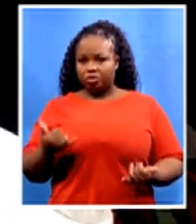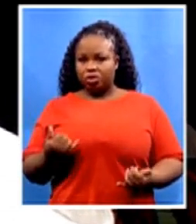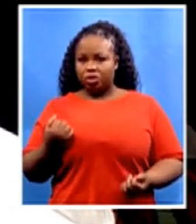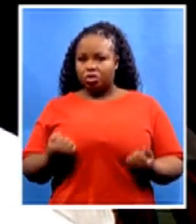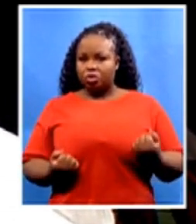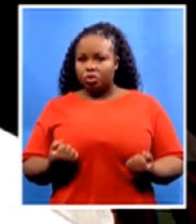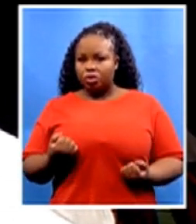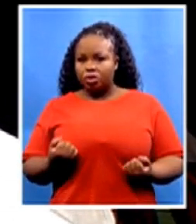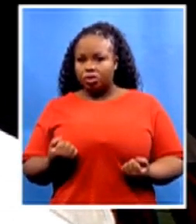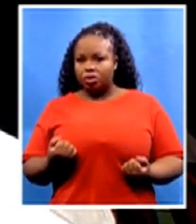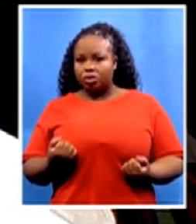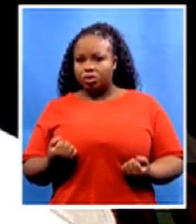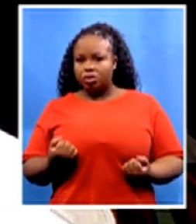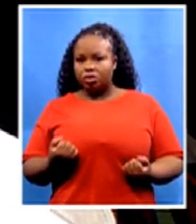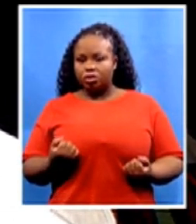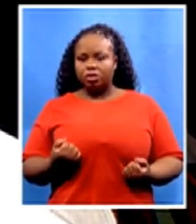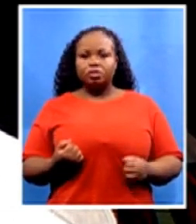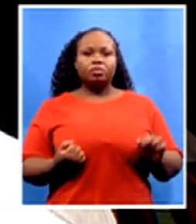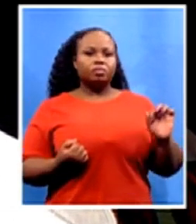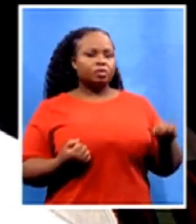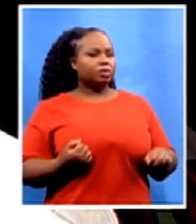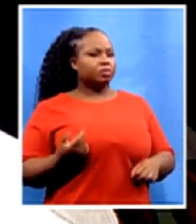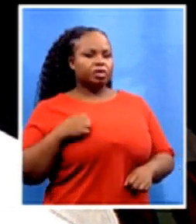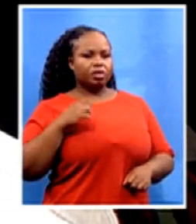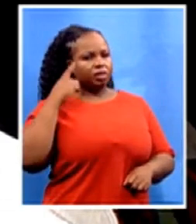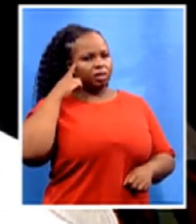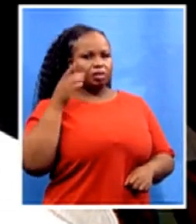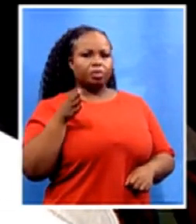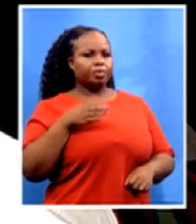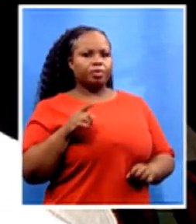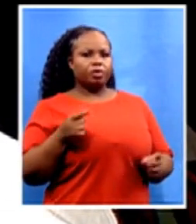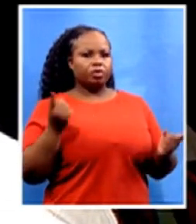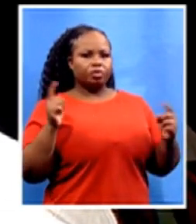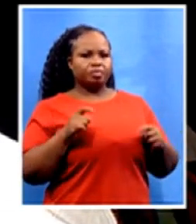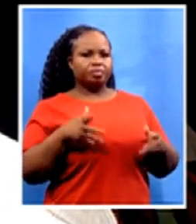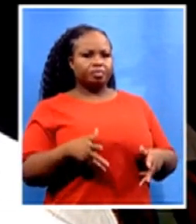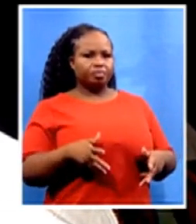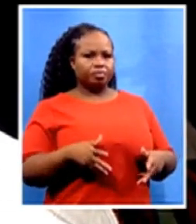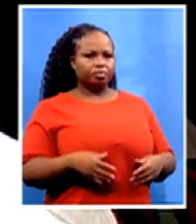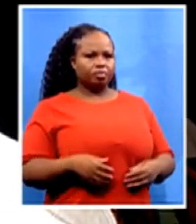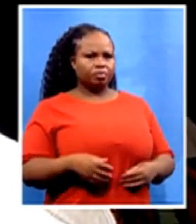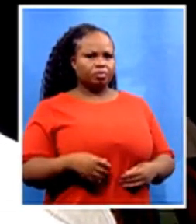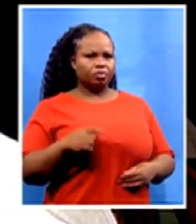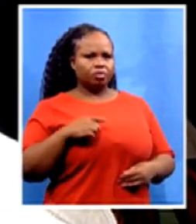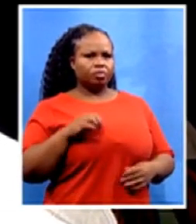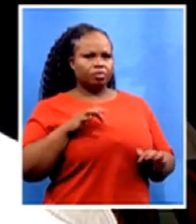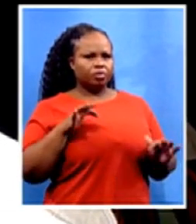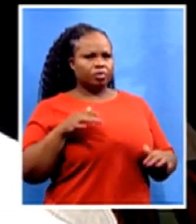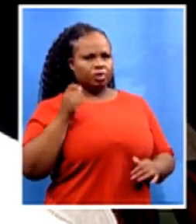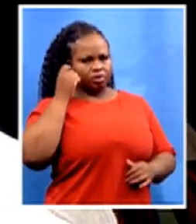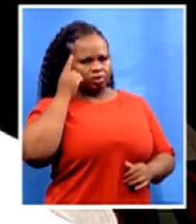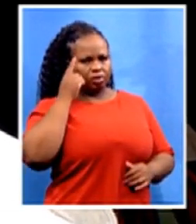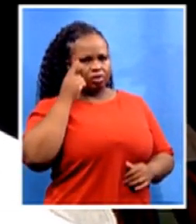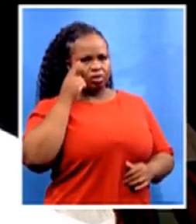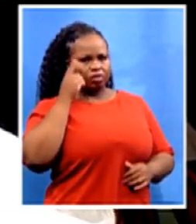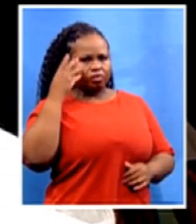We wouldn't be here because people would understand that as the more you grow up, the more you develop dementia, the more you